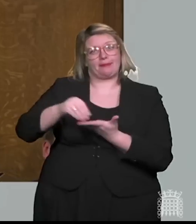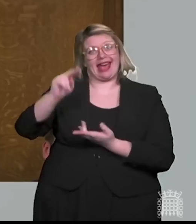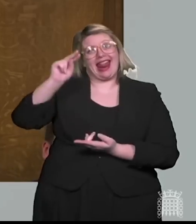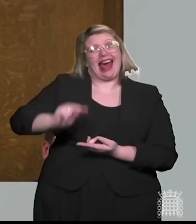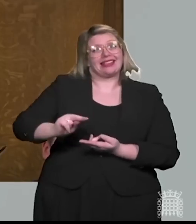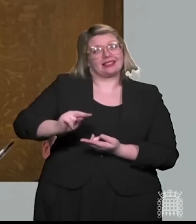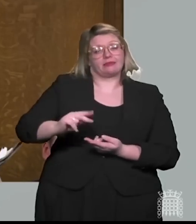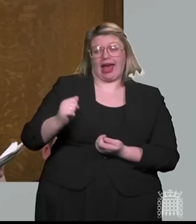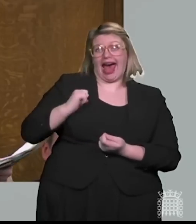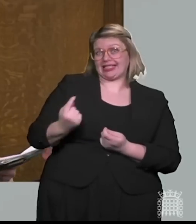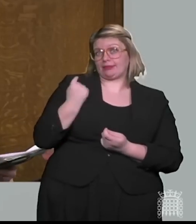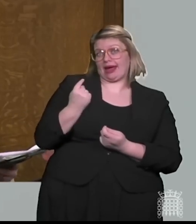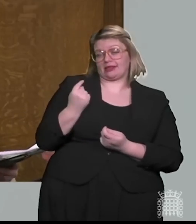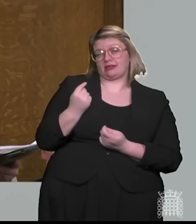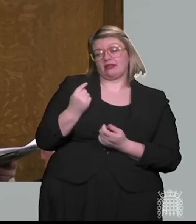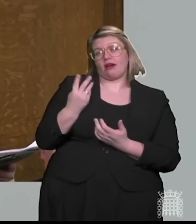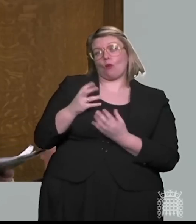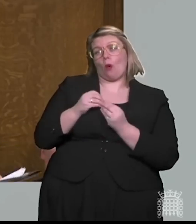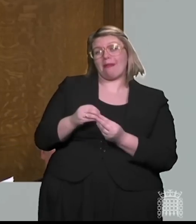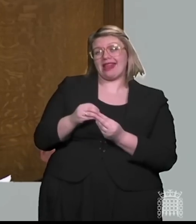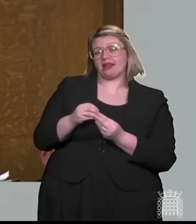expecting to, about £4 billion.